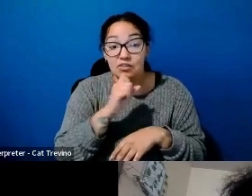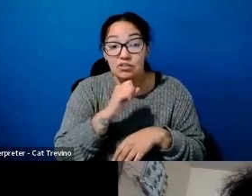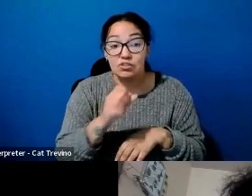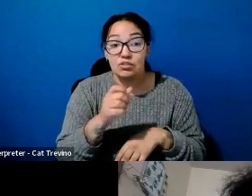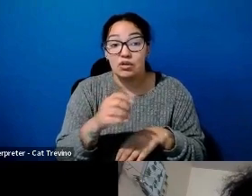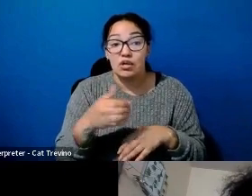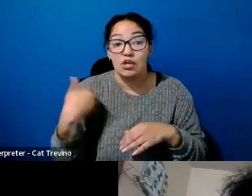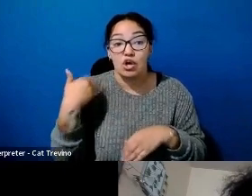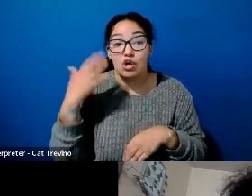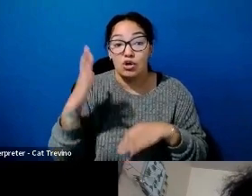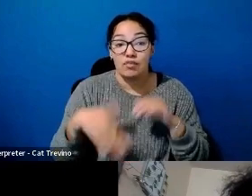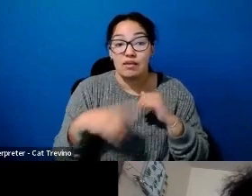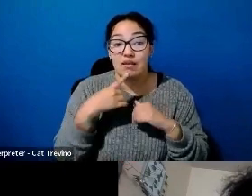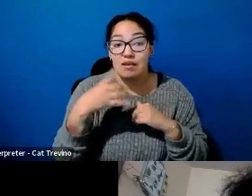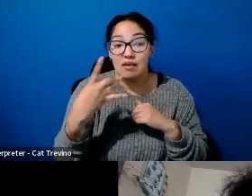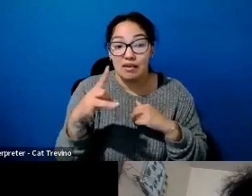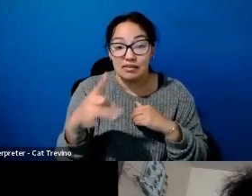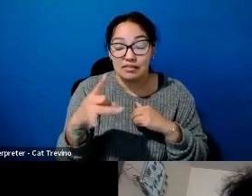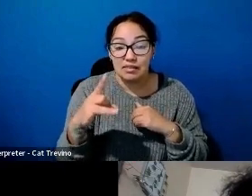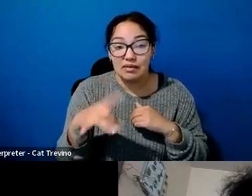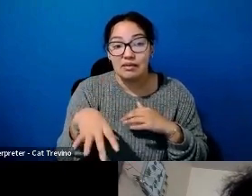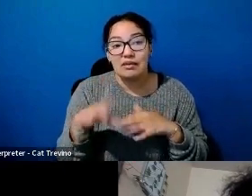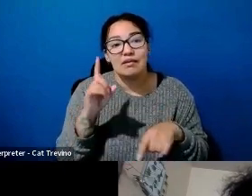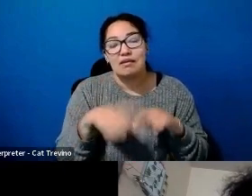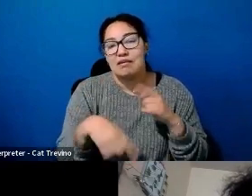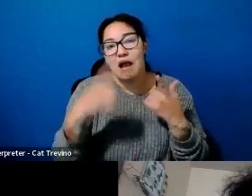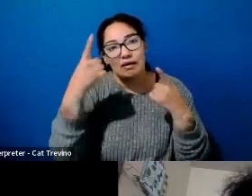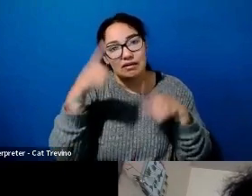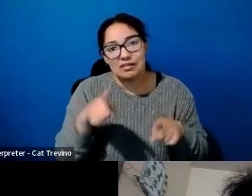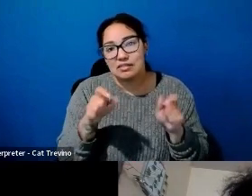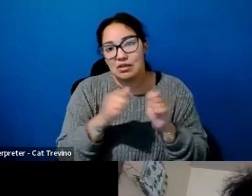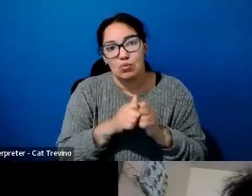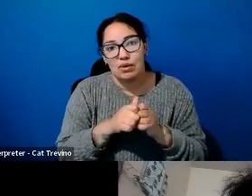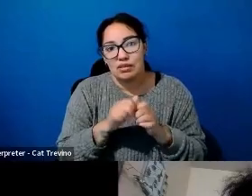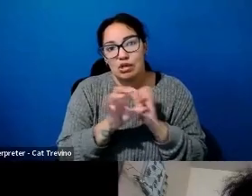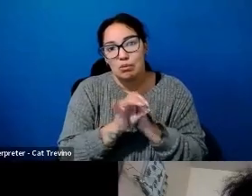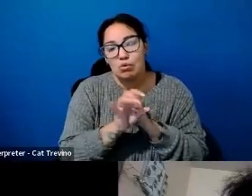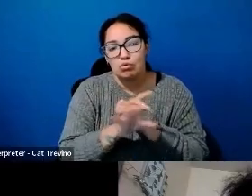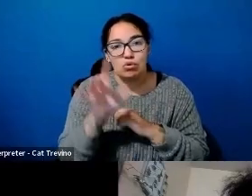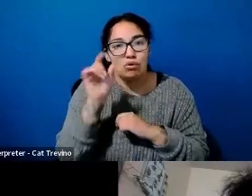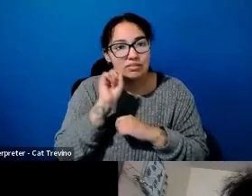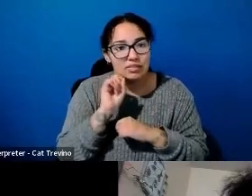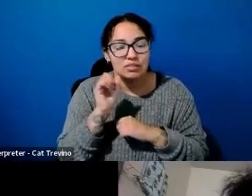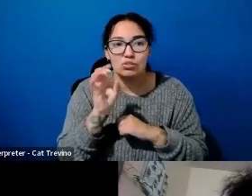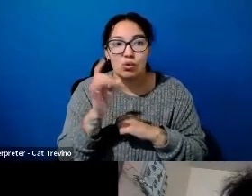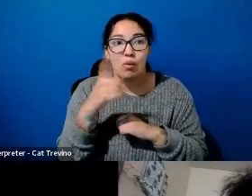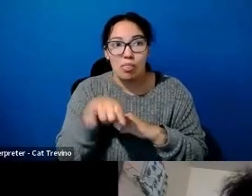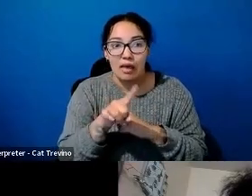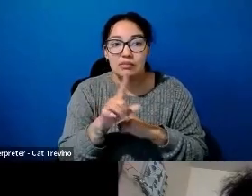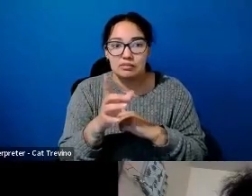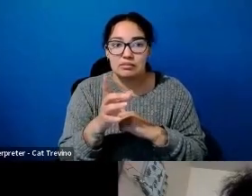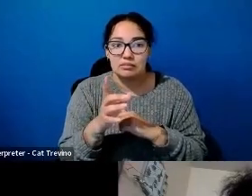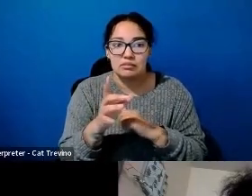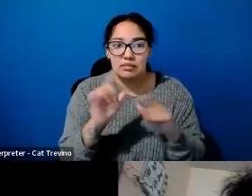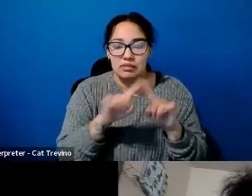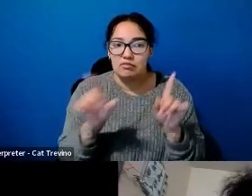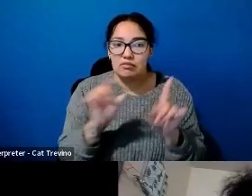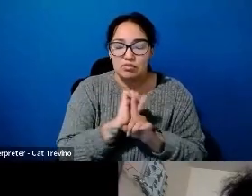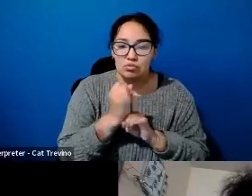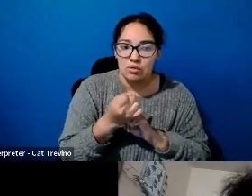consent to commercial sex. And so it is automatically human trafficking in these situations. And